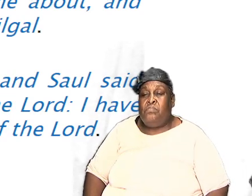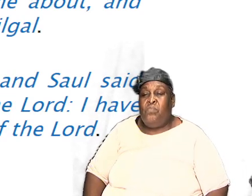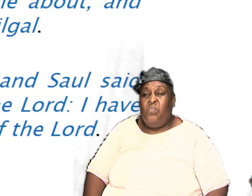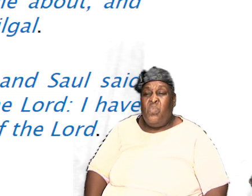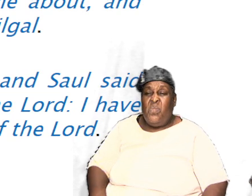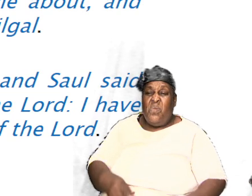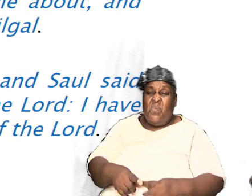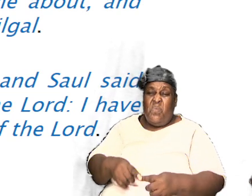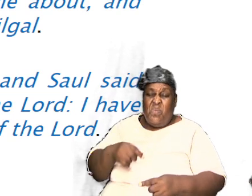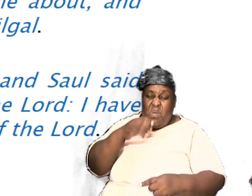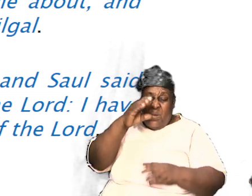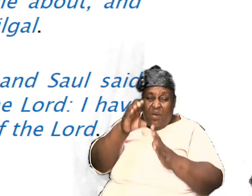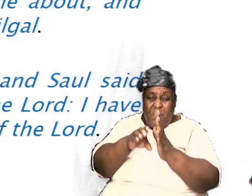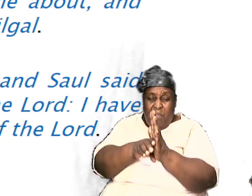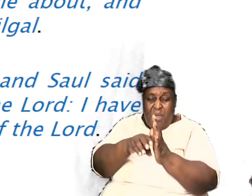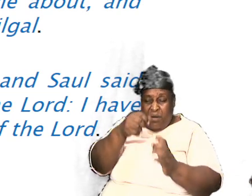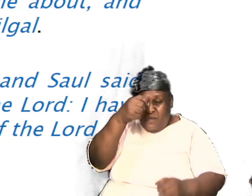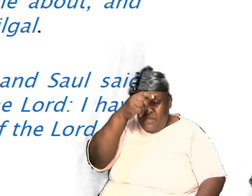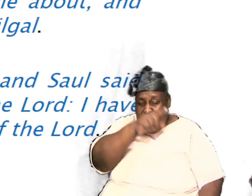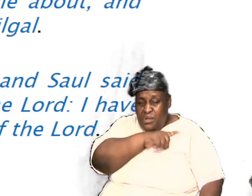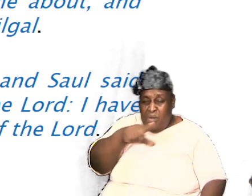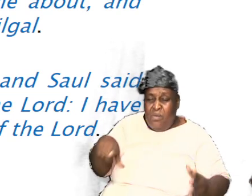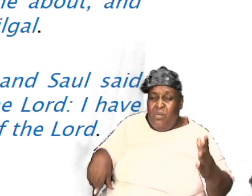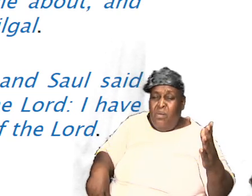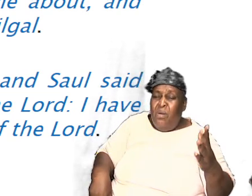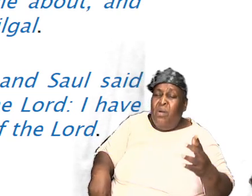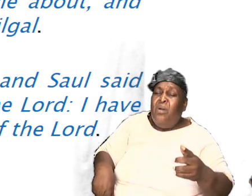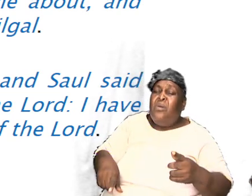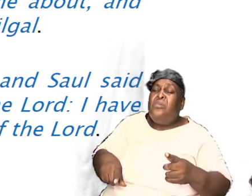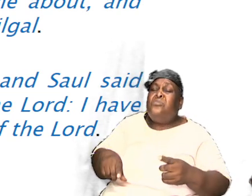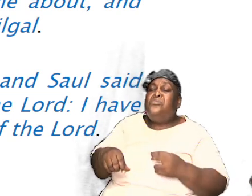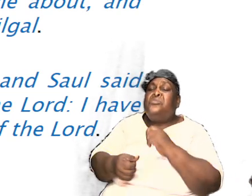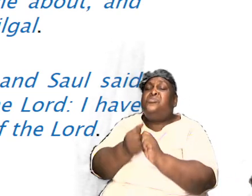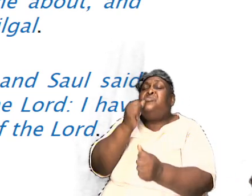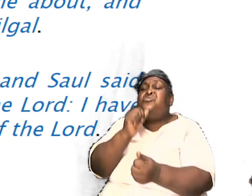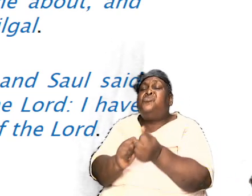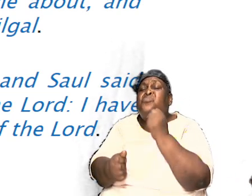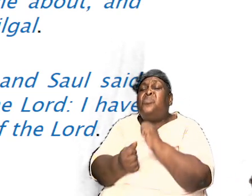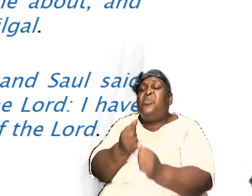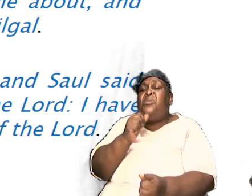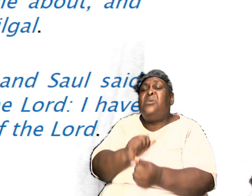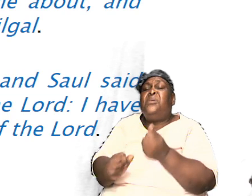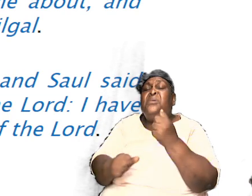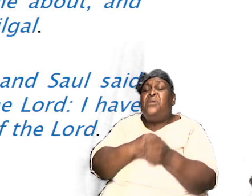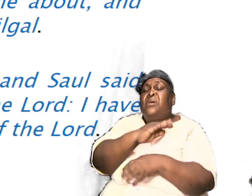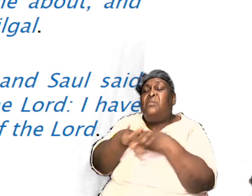When the command of the Lord was for them to utterly destroy